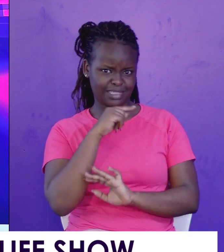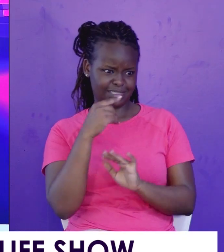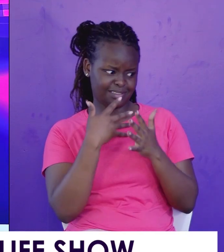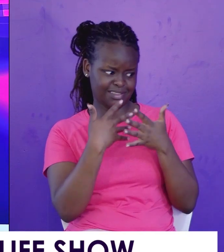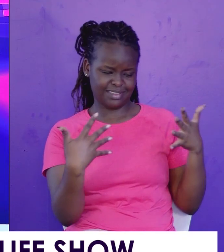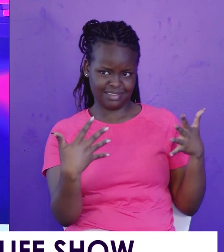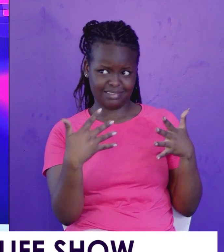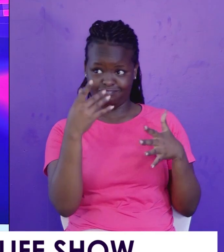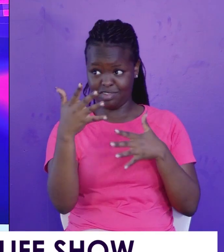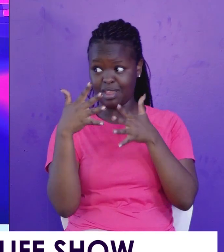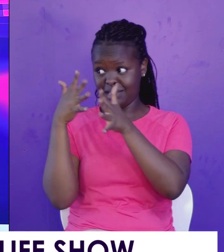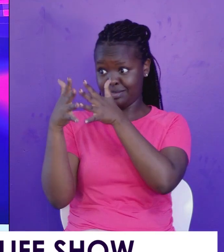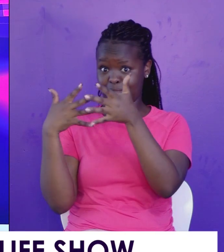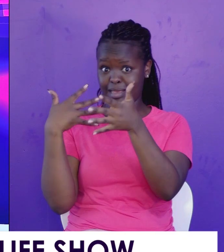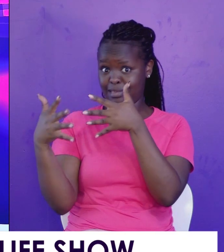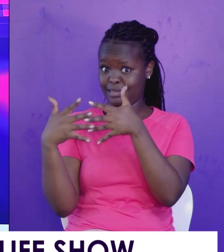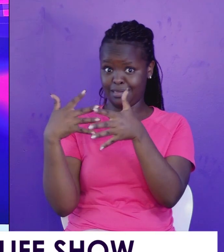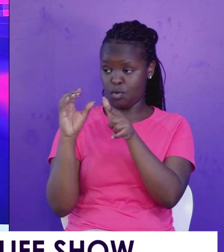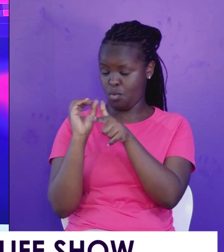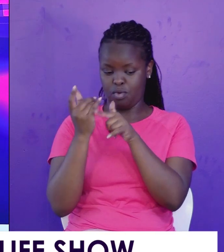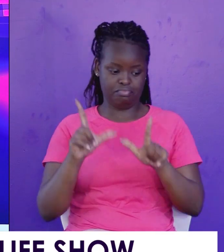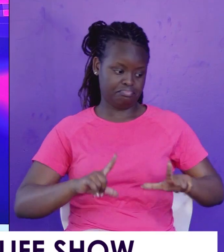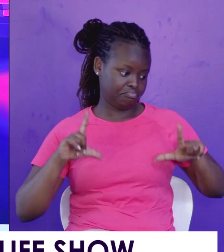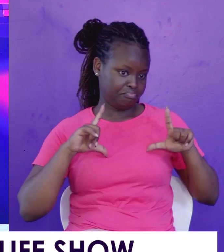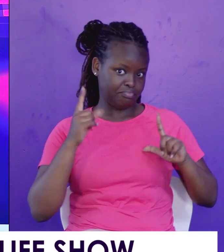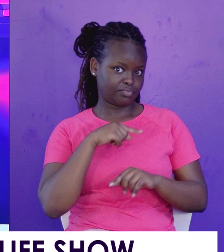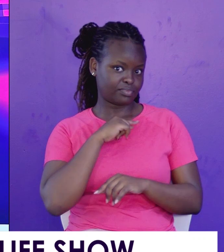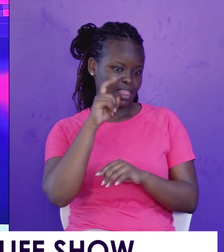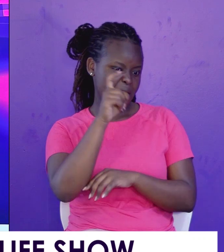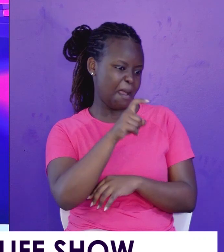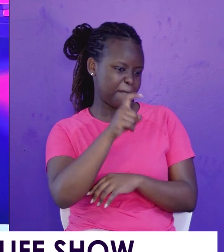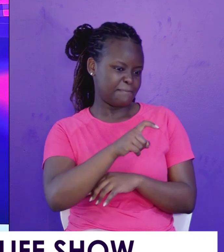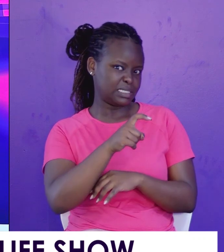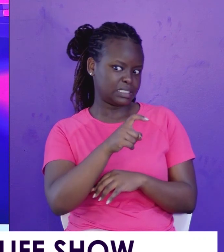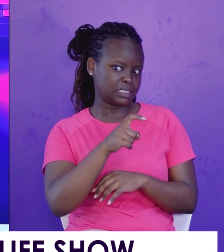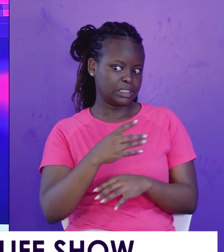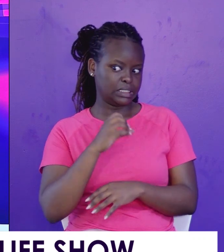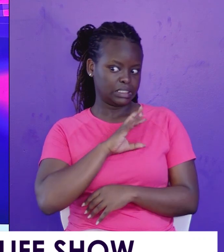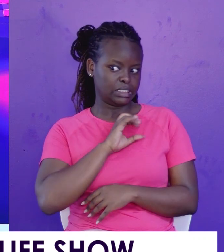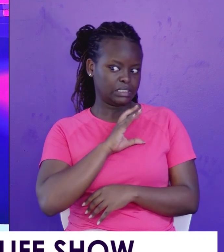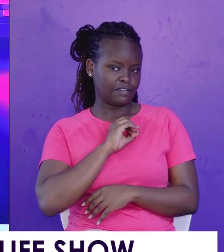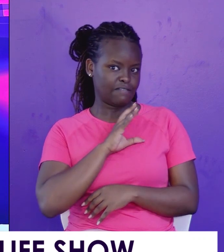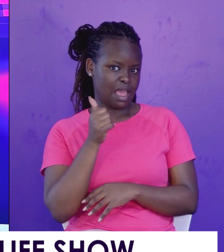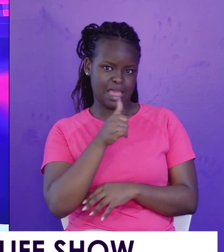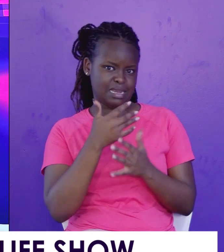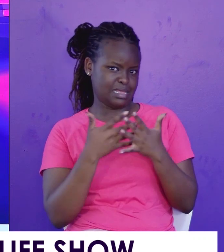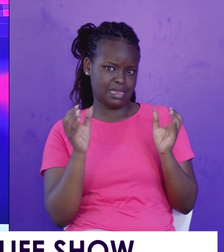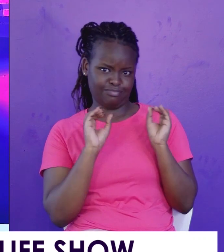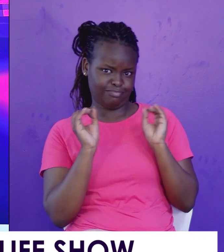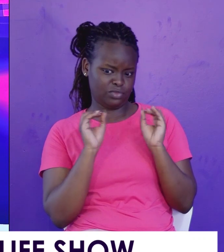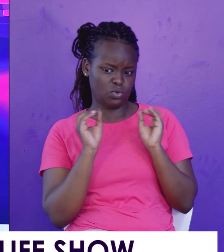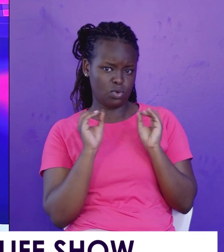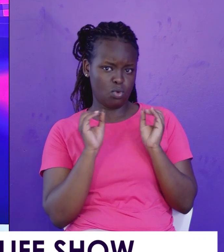there. But it's just life, and we don't need to be panicky about anything. Yes. It's just part of